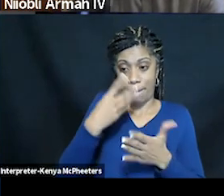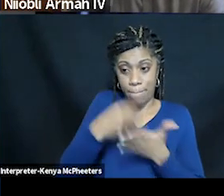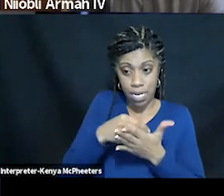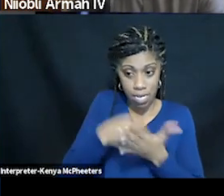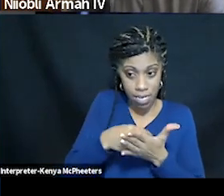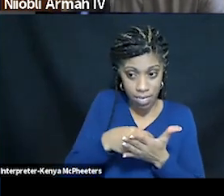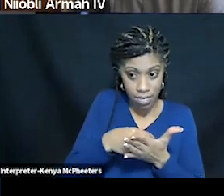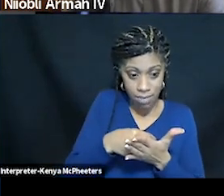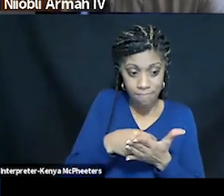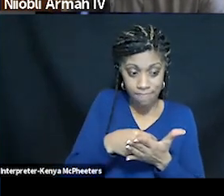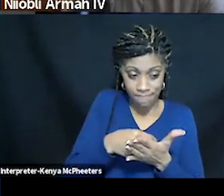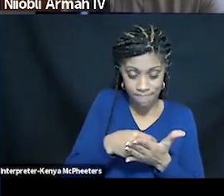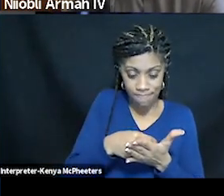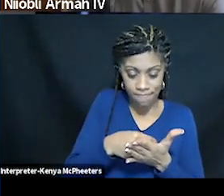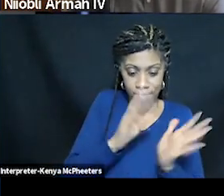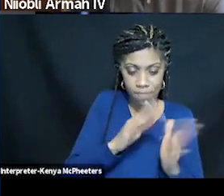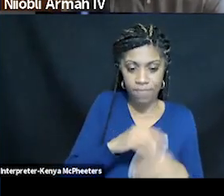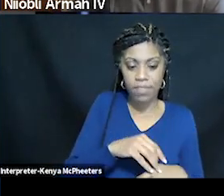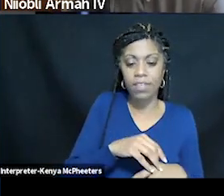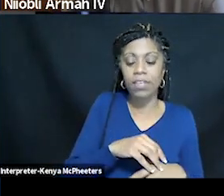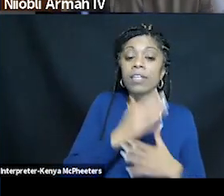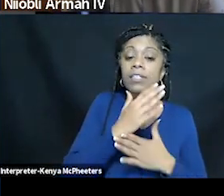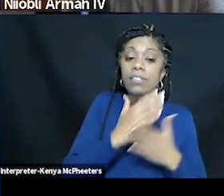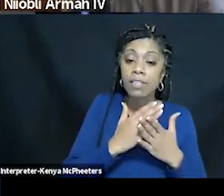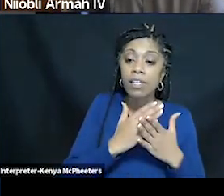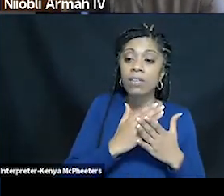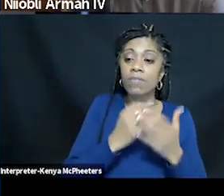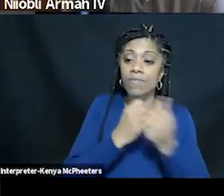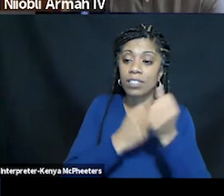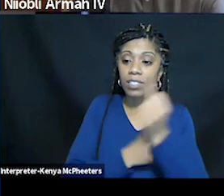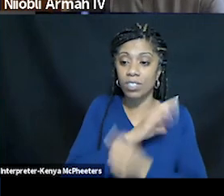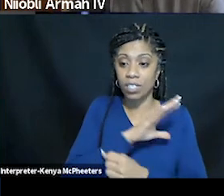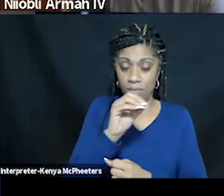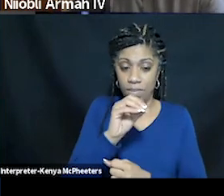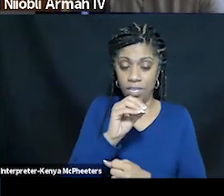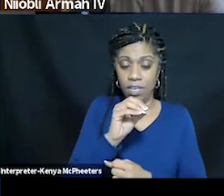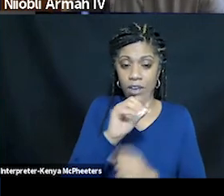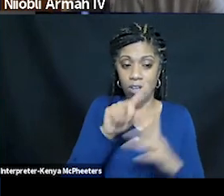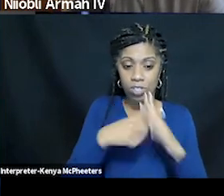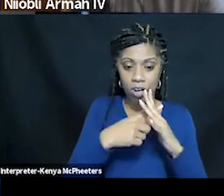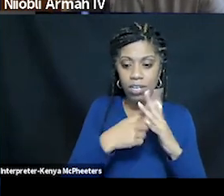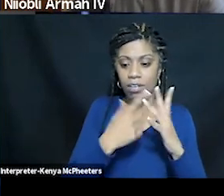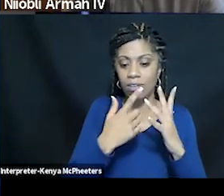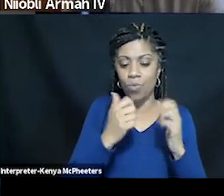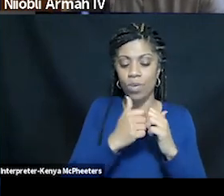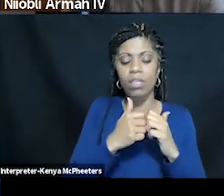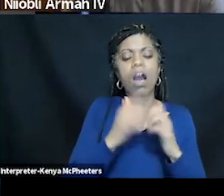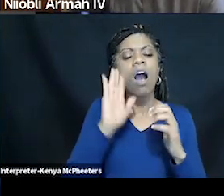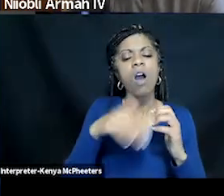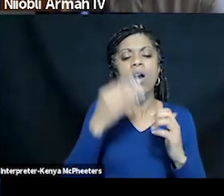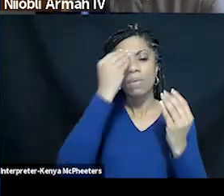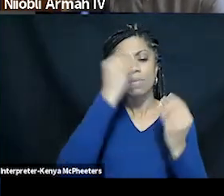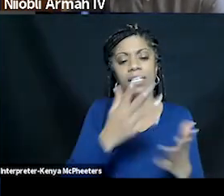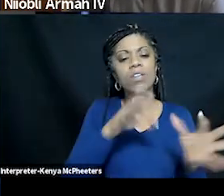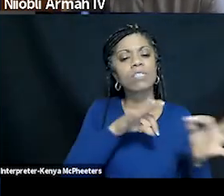to talk about this, tell you about where their money came from. And guess what? It's not white money. A lot of white money was built on the backs of